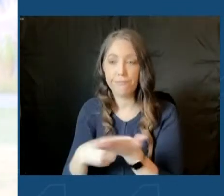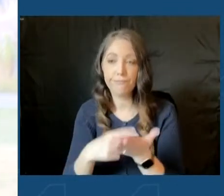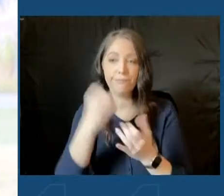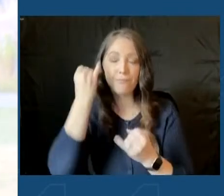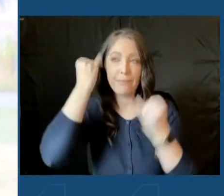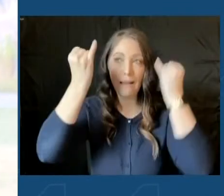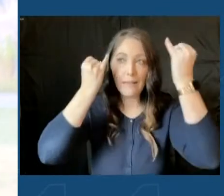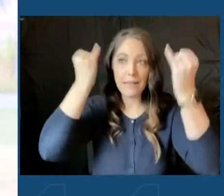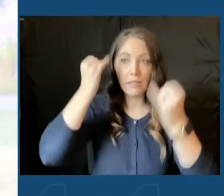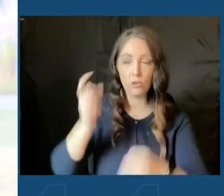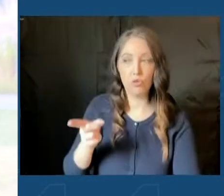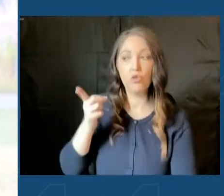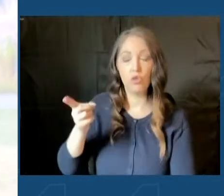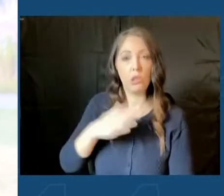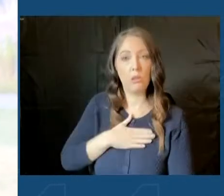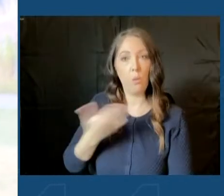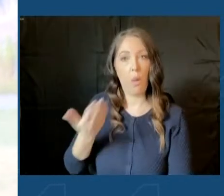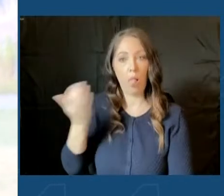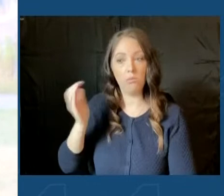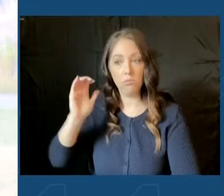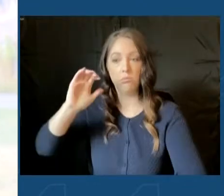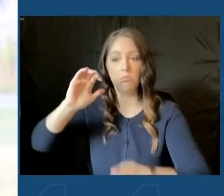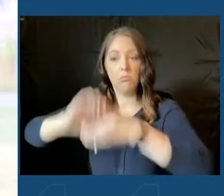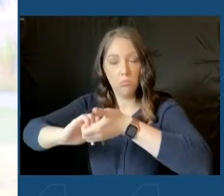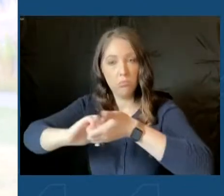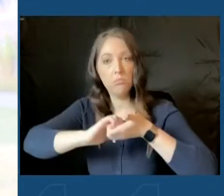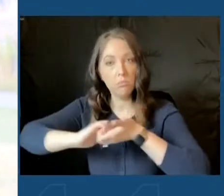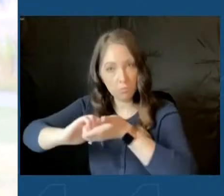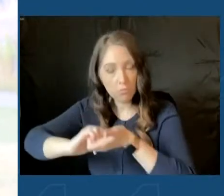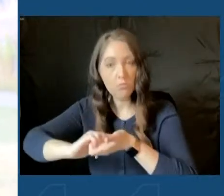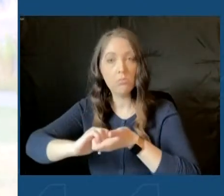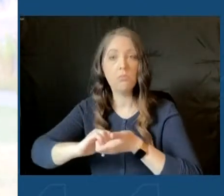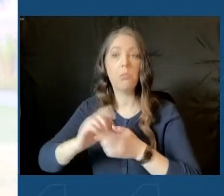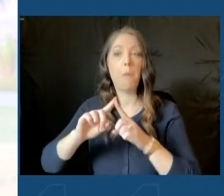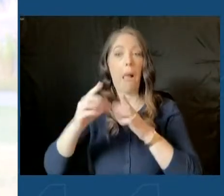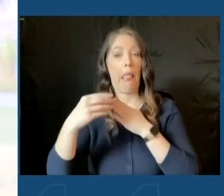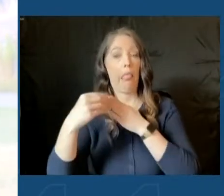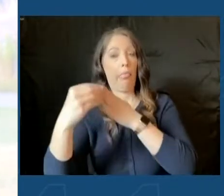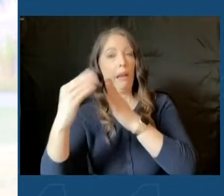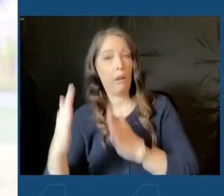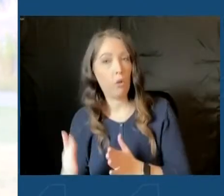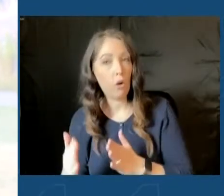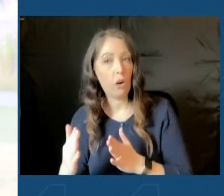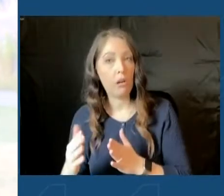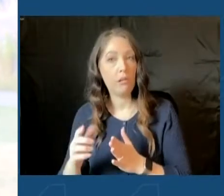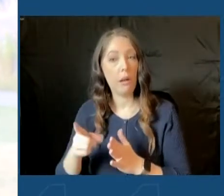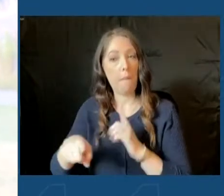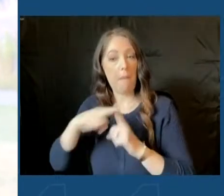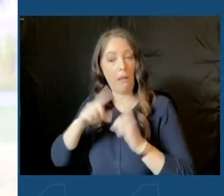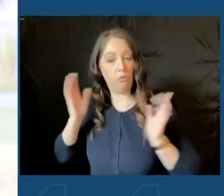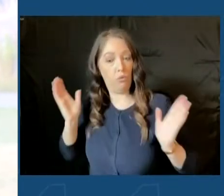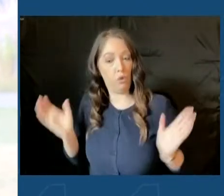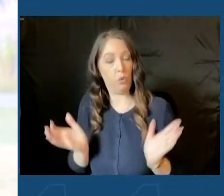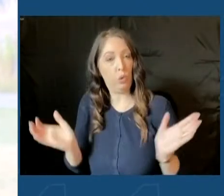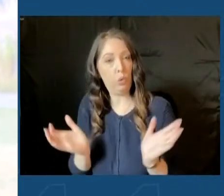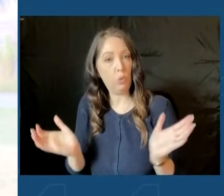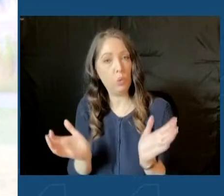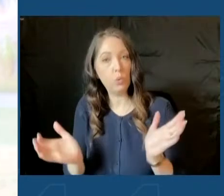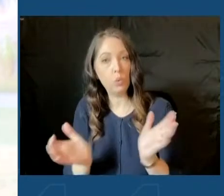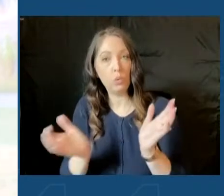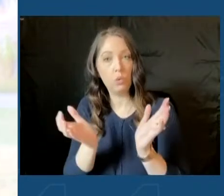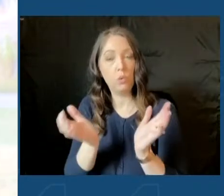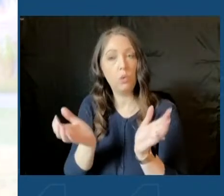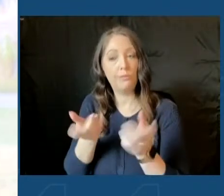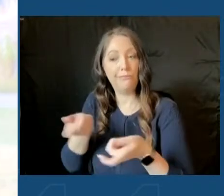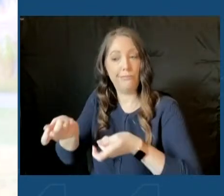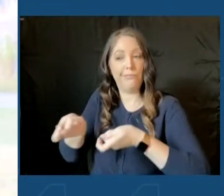collaborator, but ultimately a leader that leads from the front and brings everybody with her in a collaborative manner, and